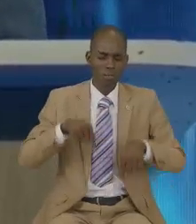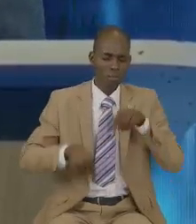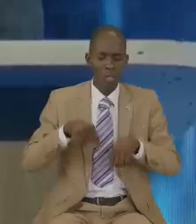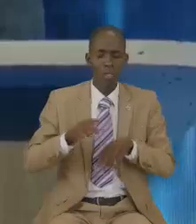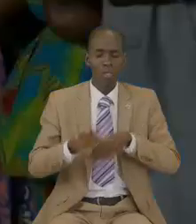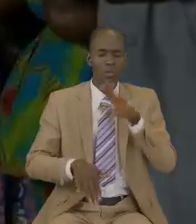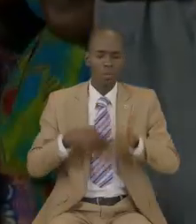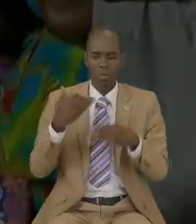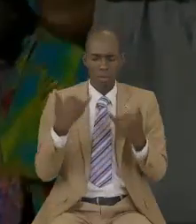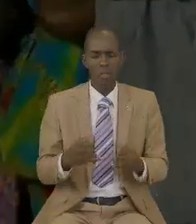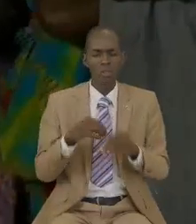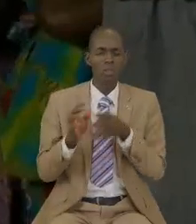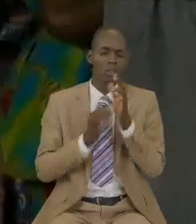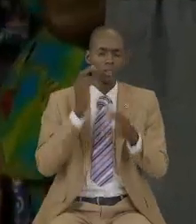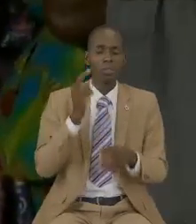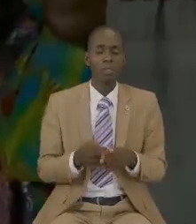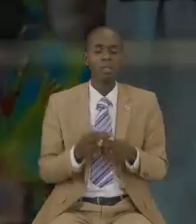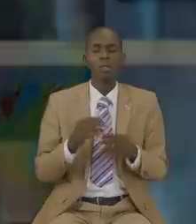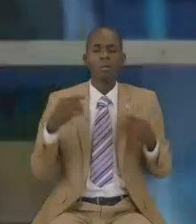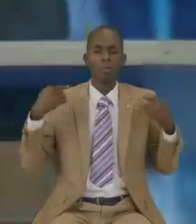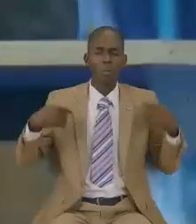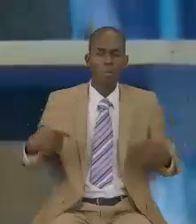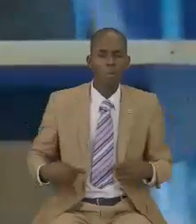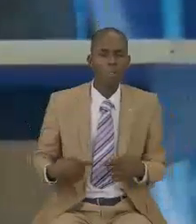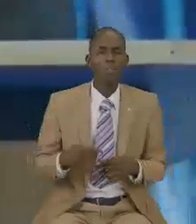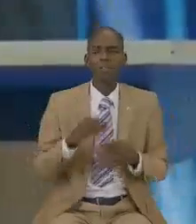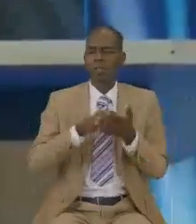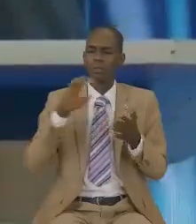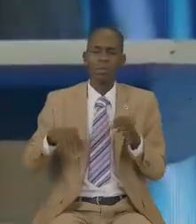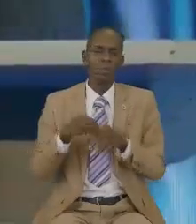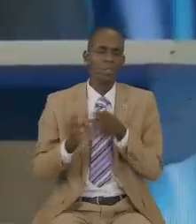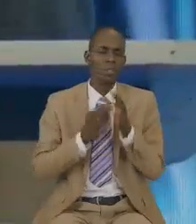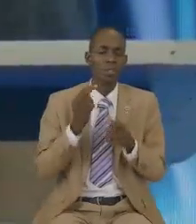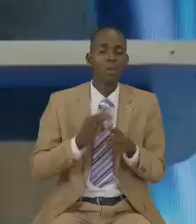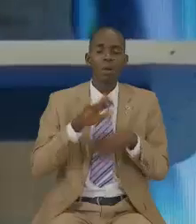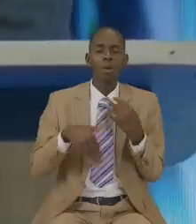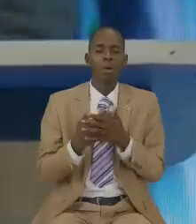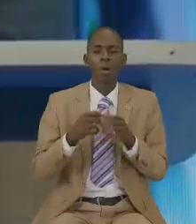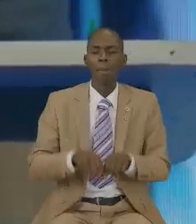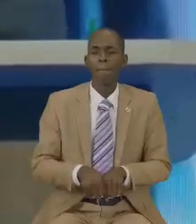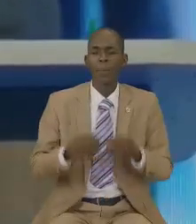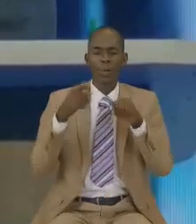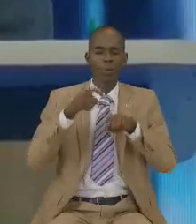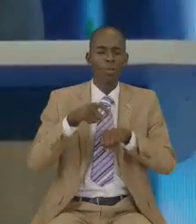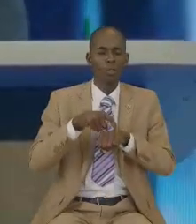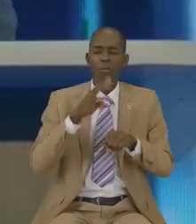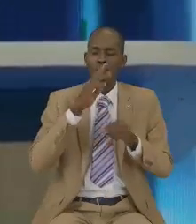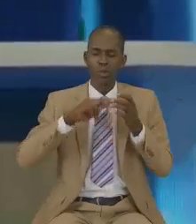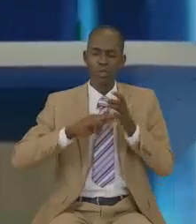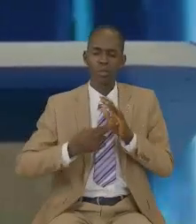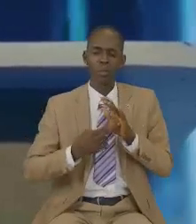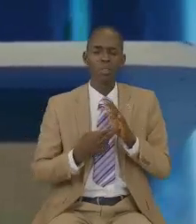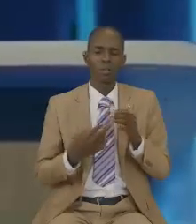in Jesus' name. Arthritis vanish away, and all the broken bones be mended right now.